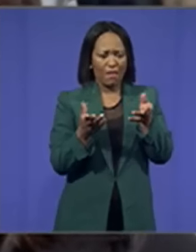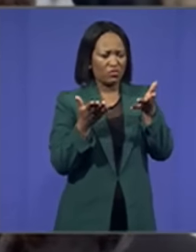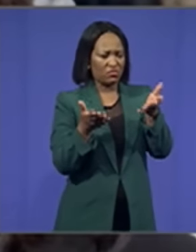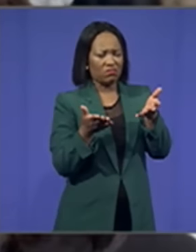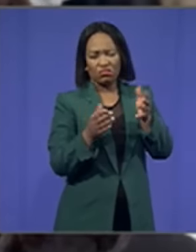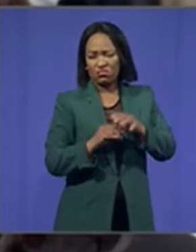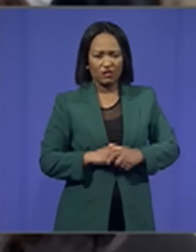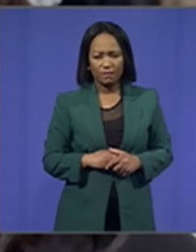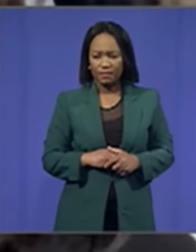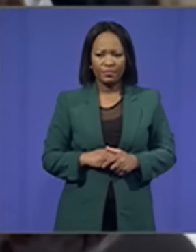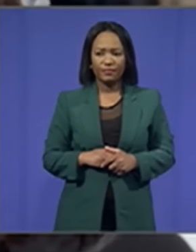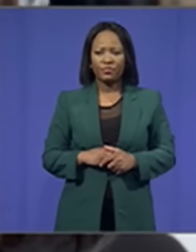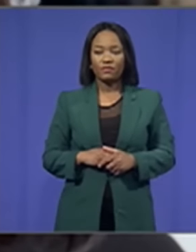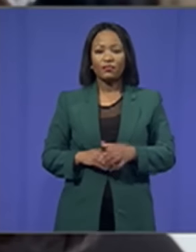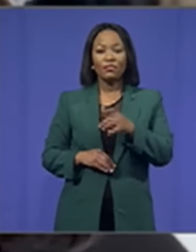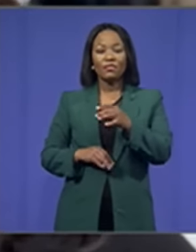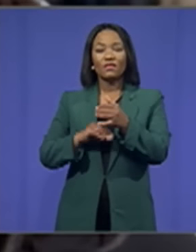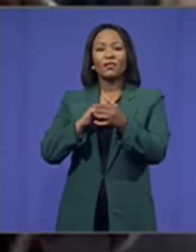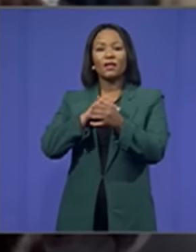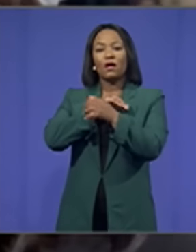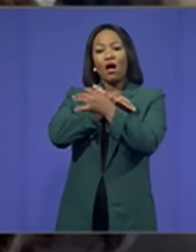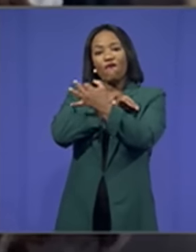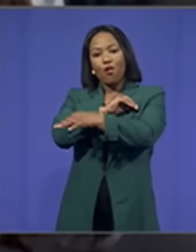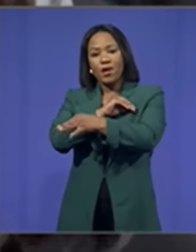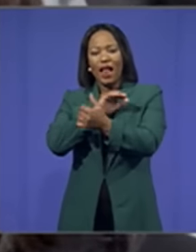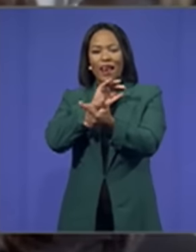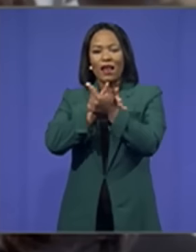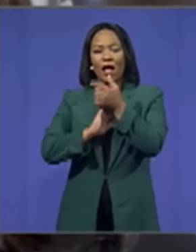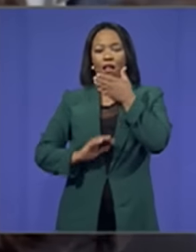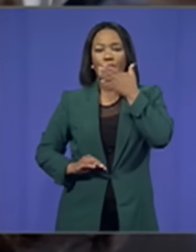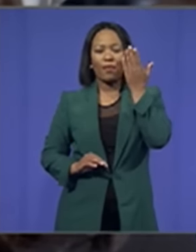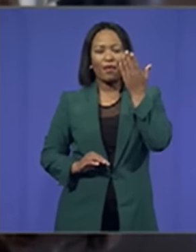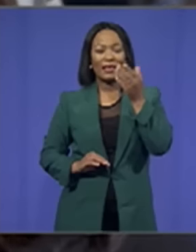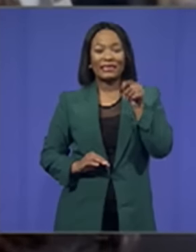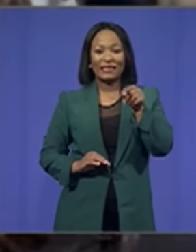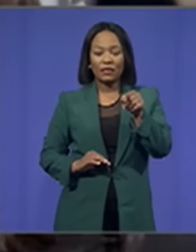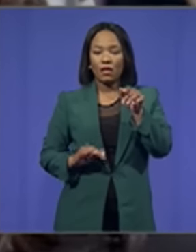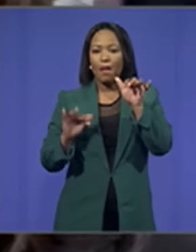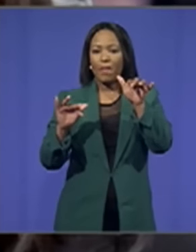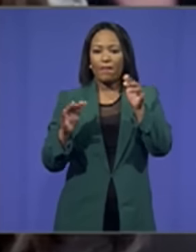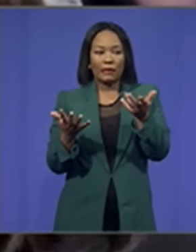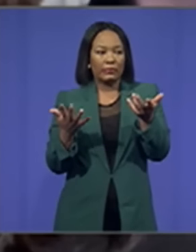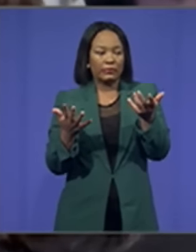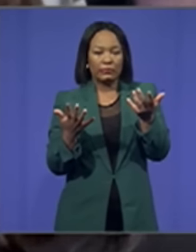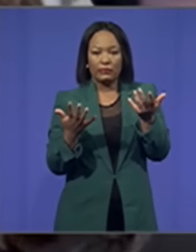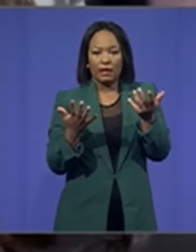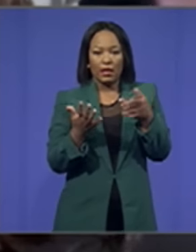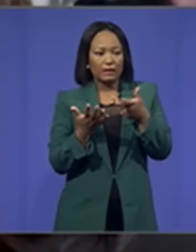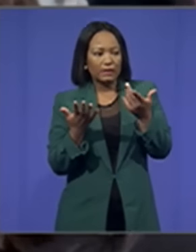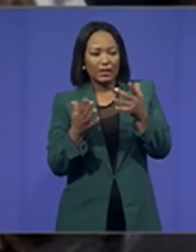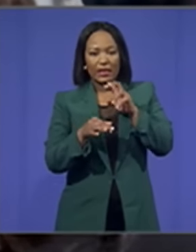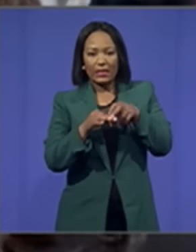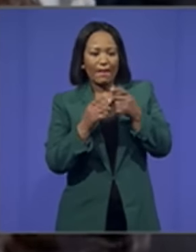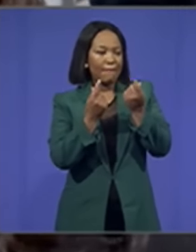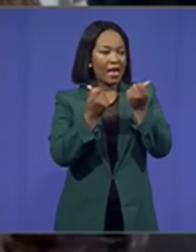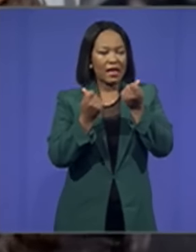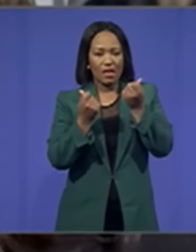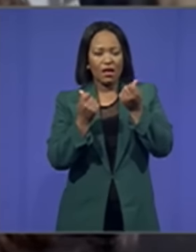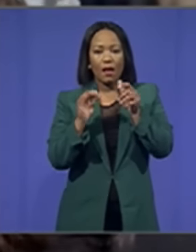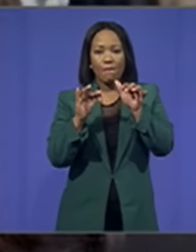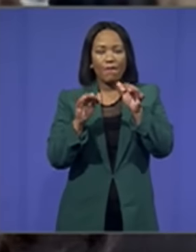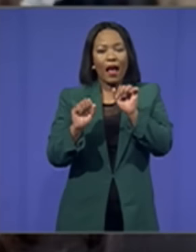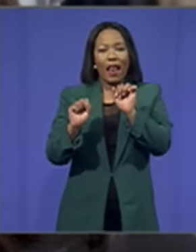of the illegal immigration in our spaces has made our people to also be desperate to get the money, and now they are actually allowing the